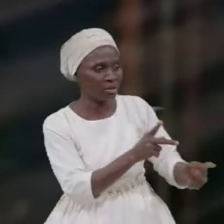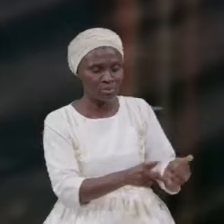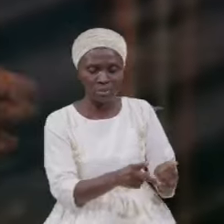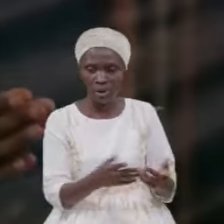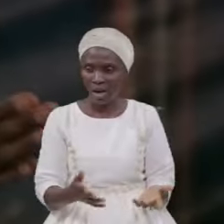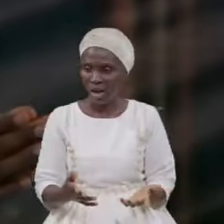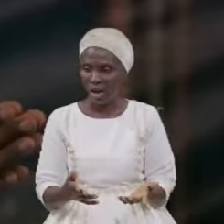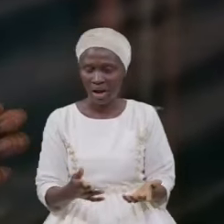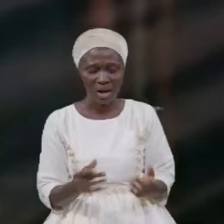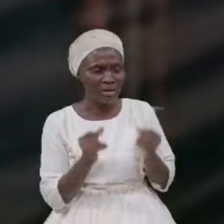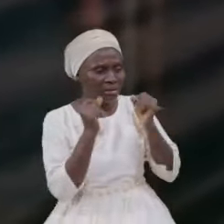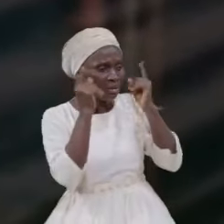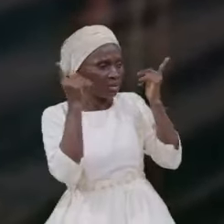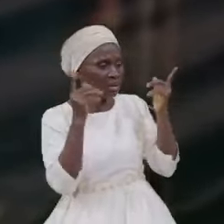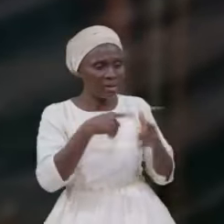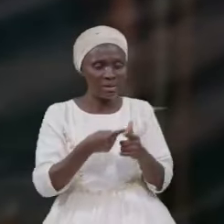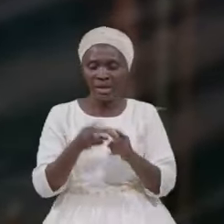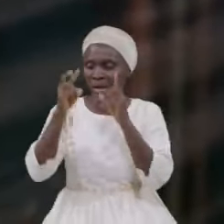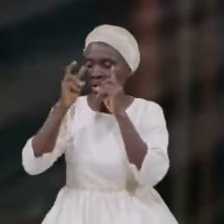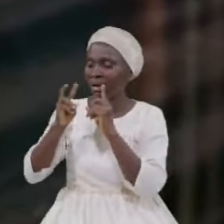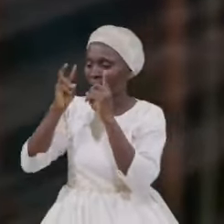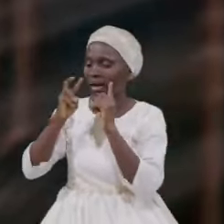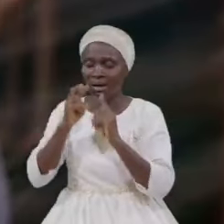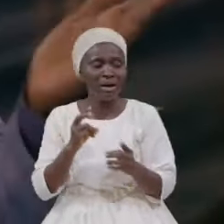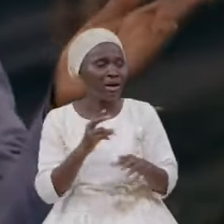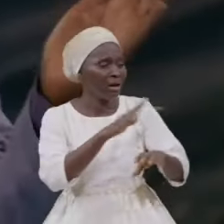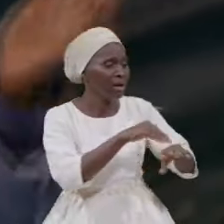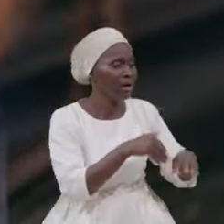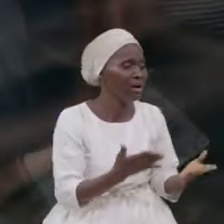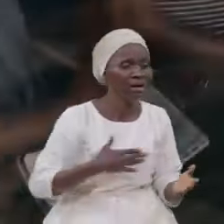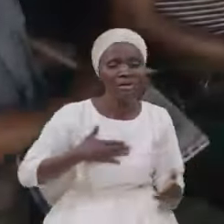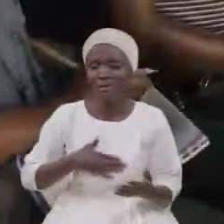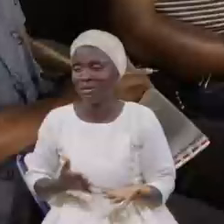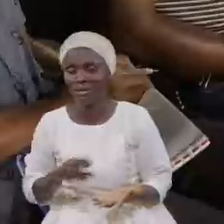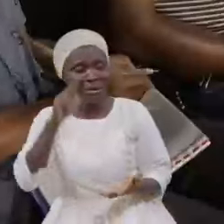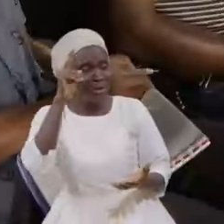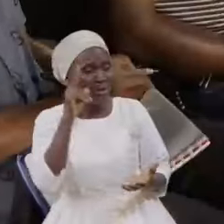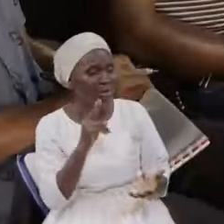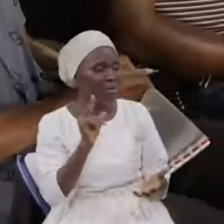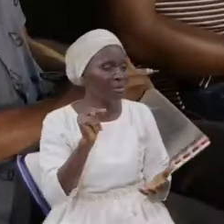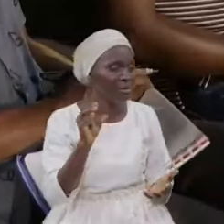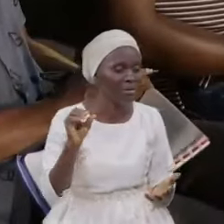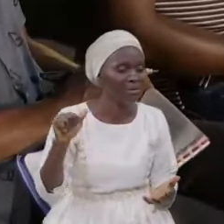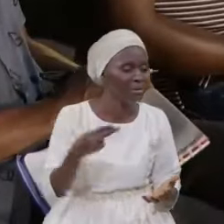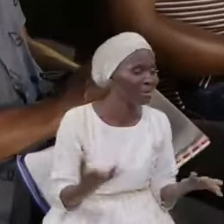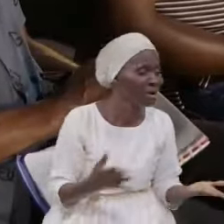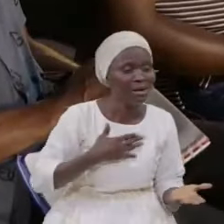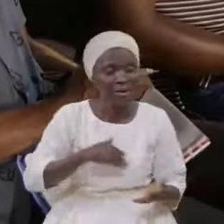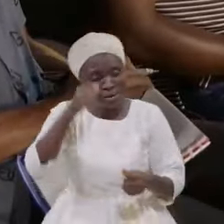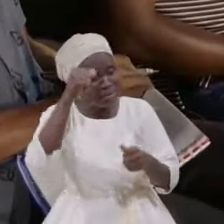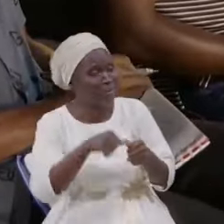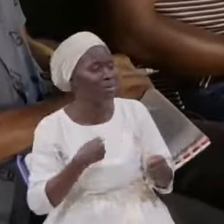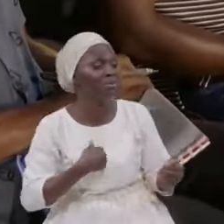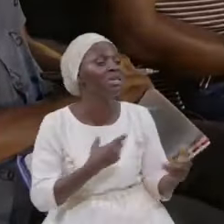I wasn't ready then. I am ready now. Friends, the day of reckoning and the day